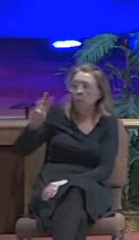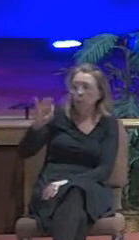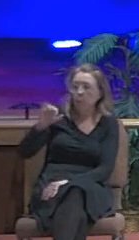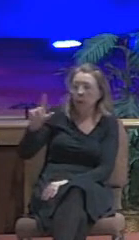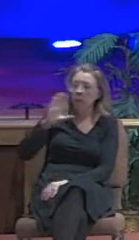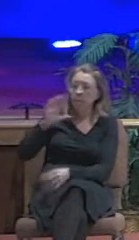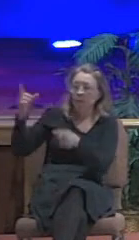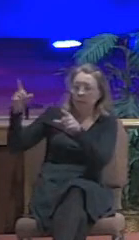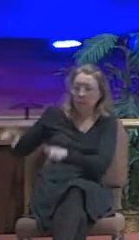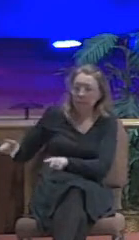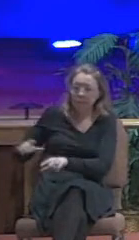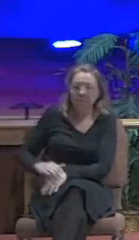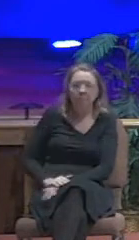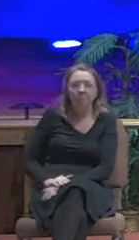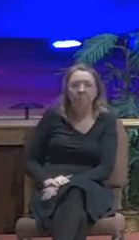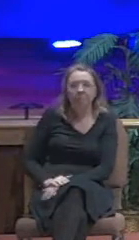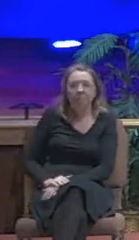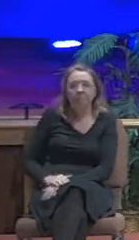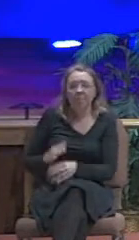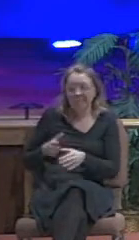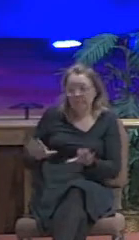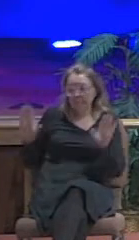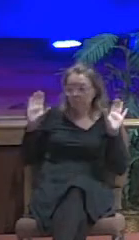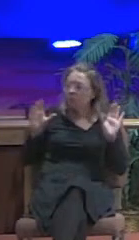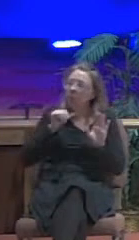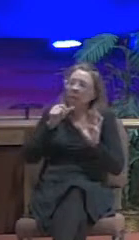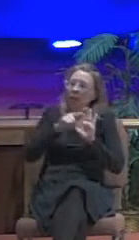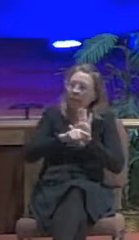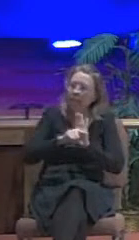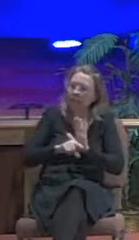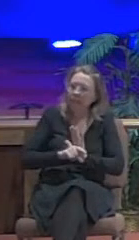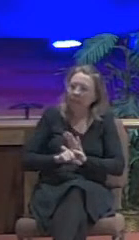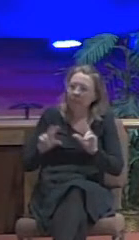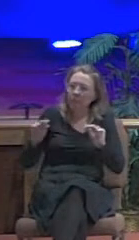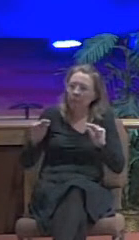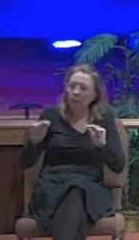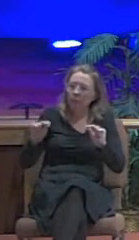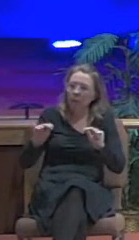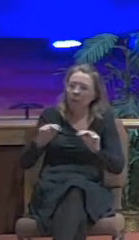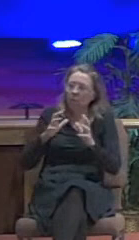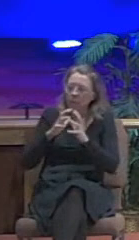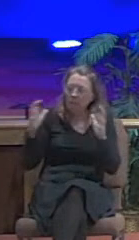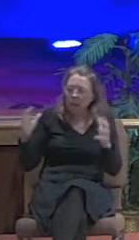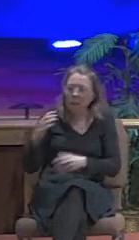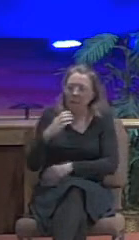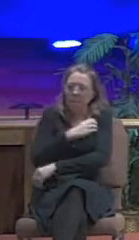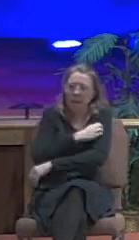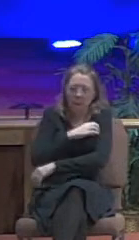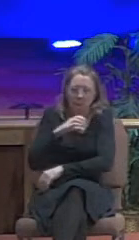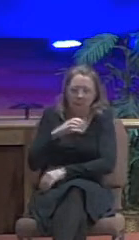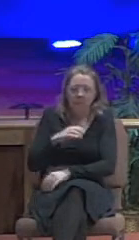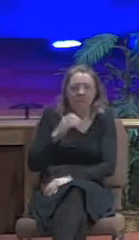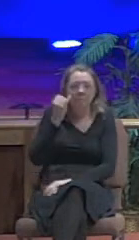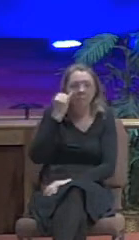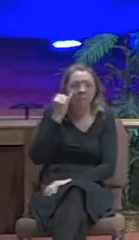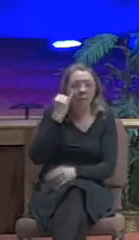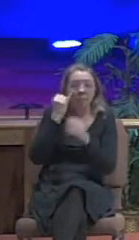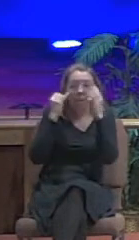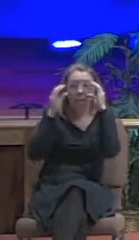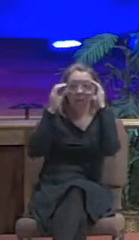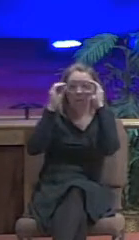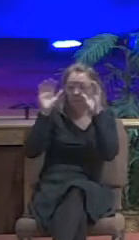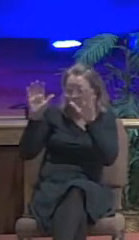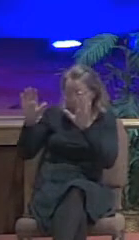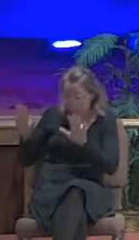Submission is not a negative thing, church. There's power in submission. When we submit to the authority in our life,